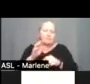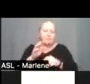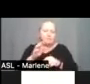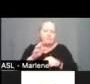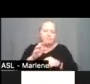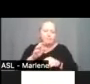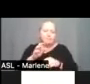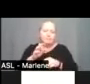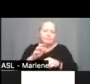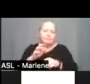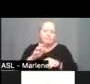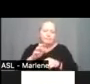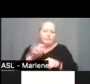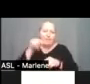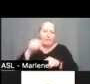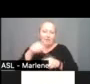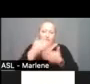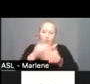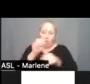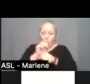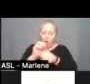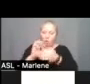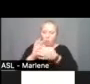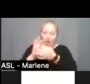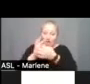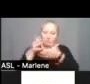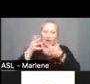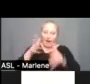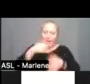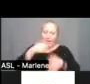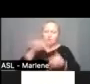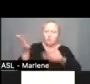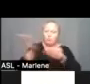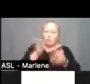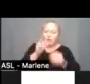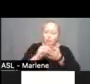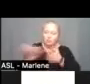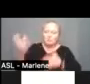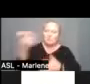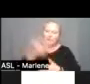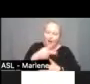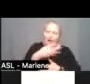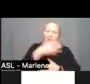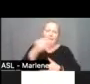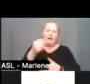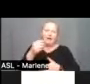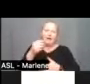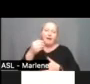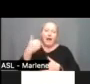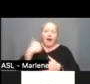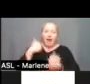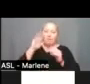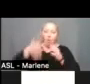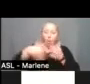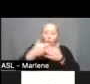this um good working relationship has really allowed us to bring our students back um and you know have all of us